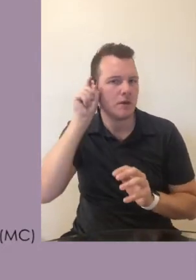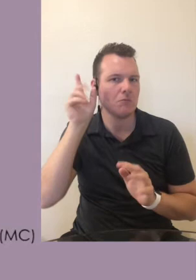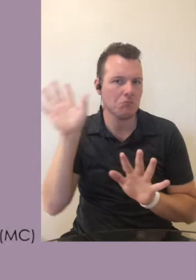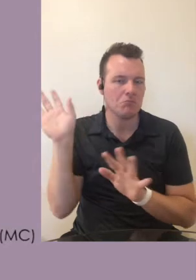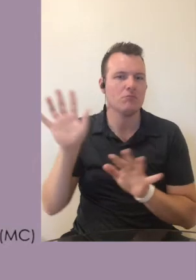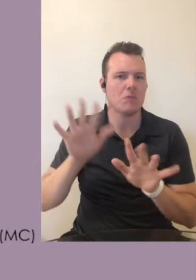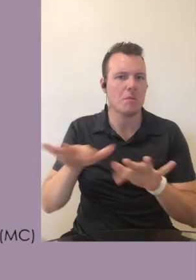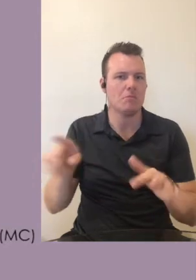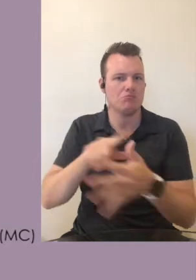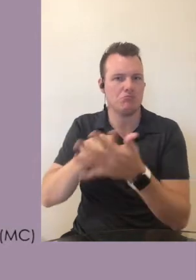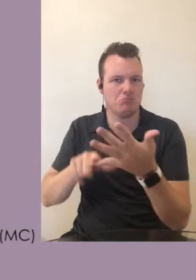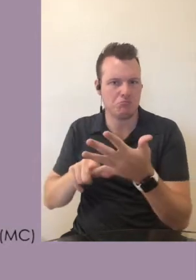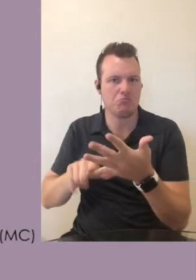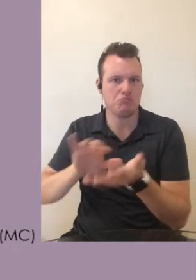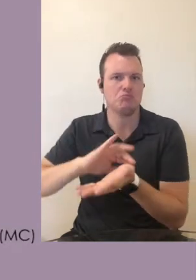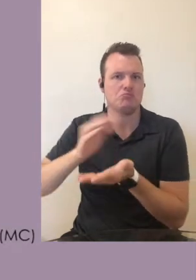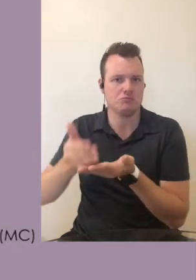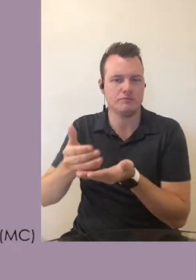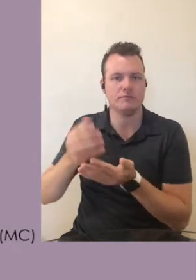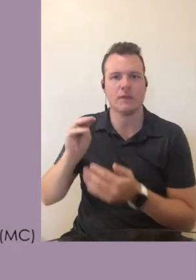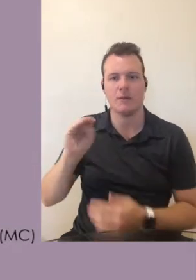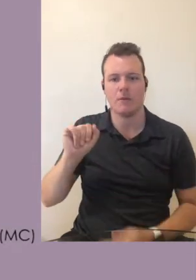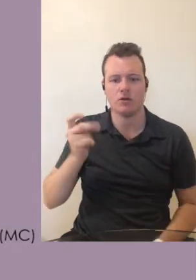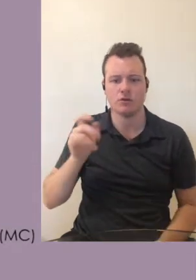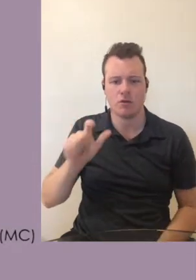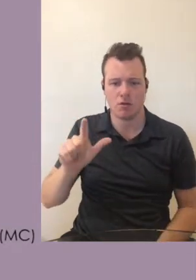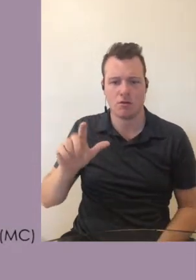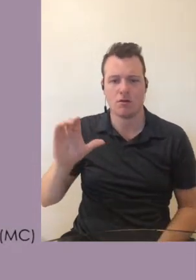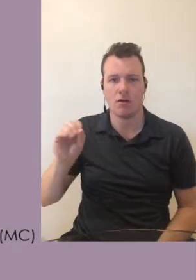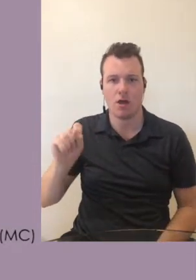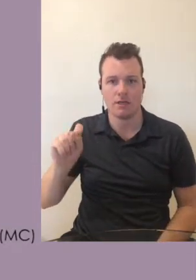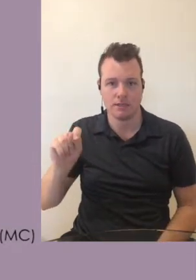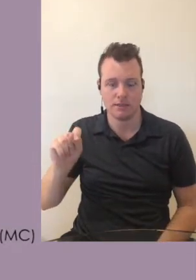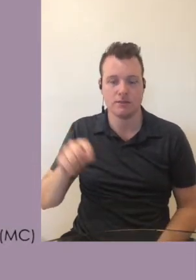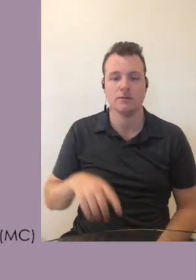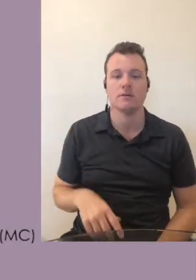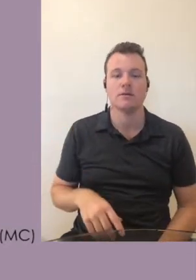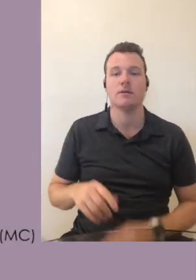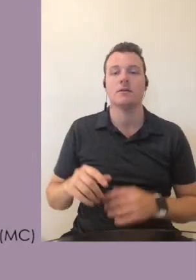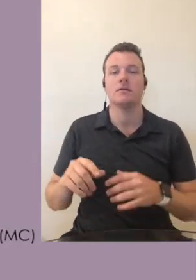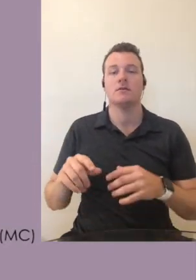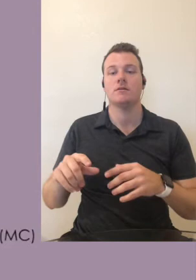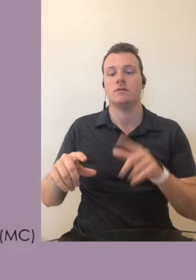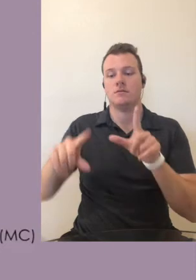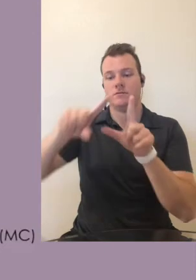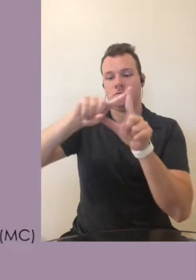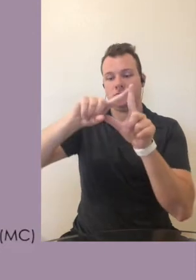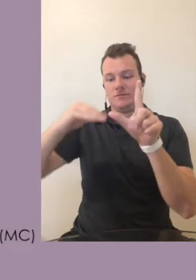those kinds of things. And then what you'll see above the marginal cost